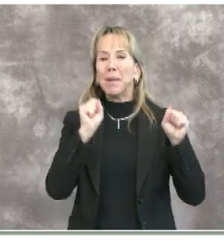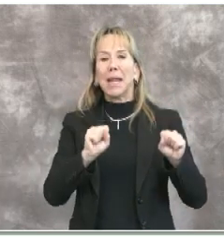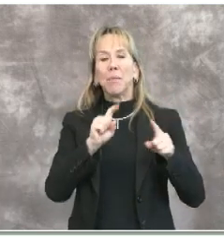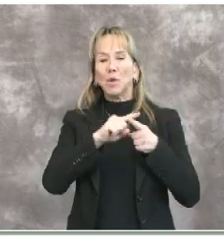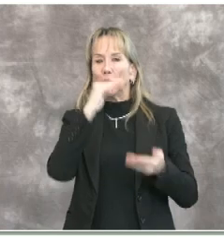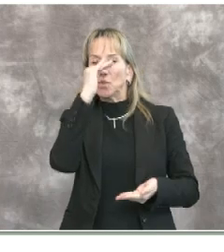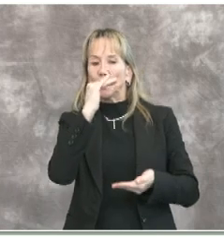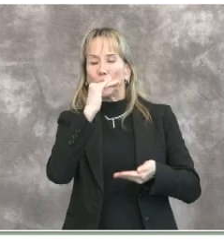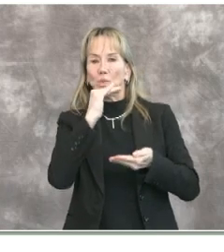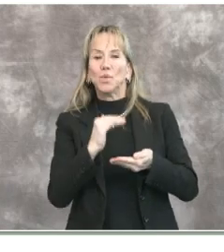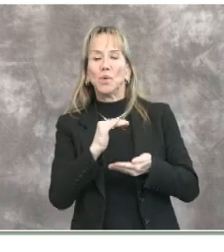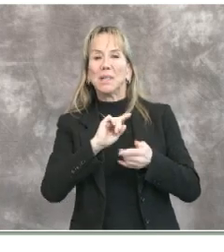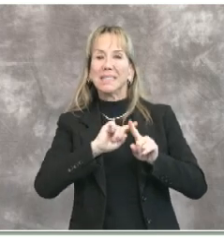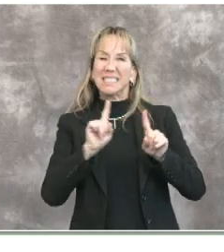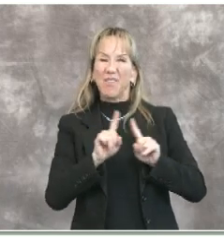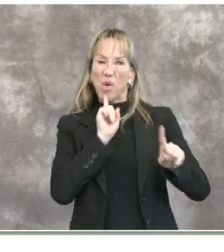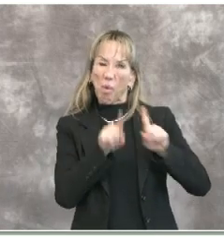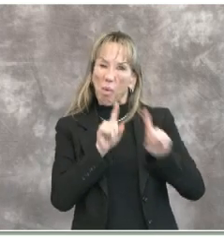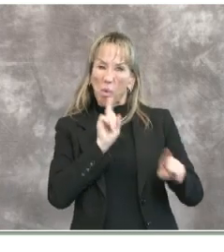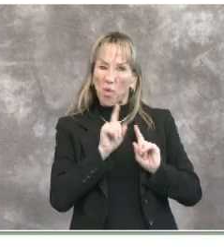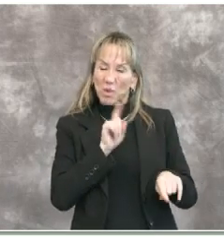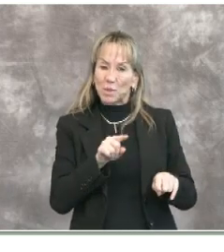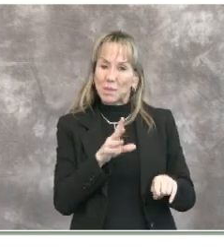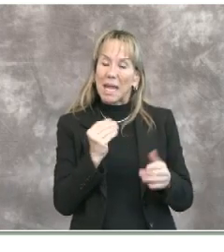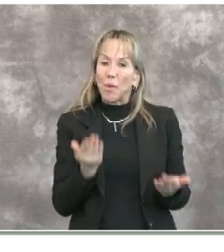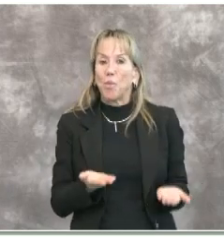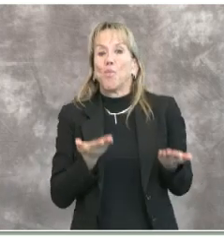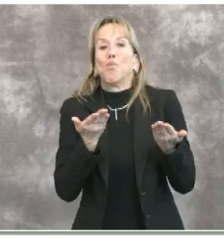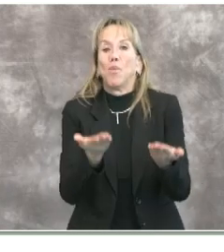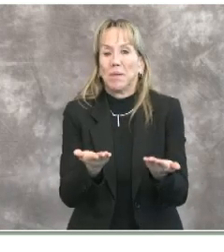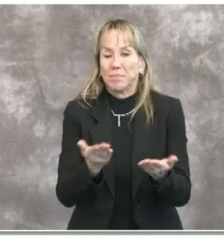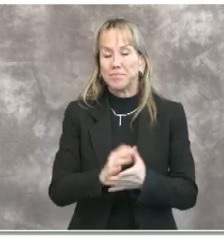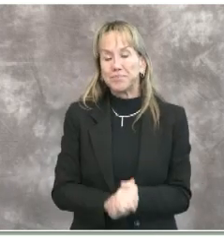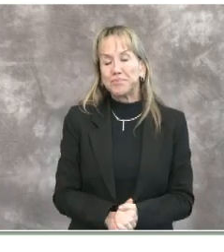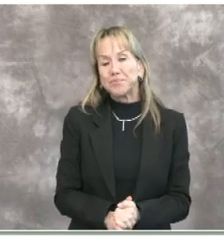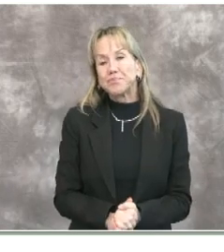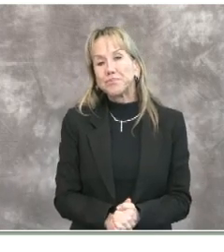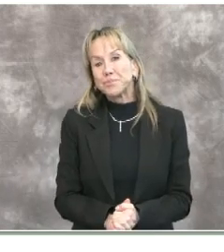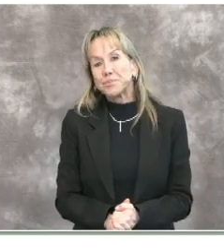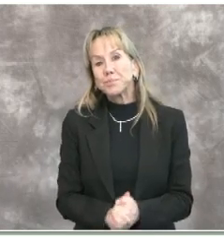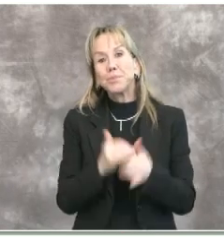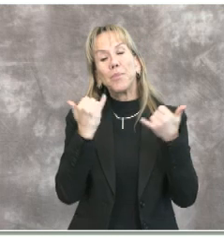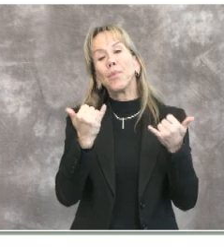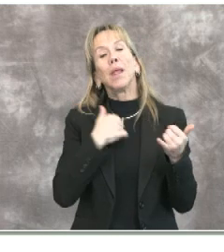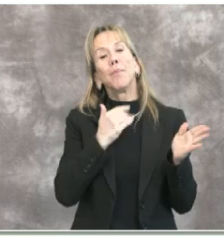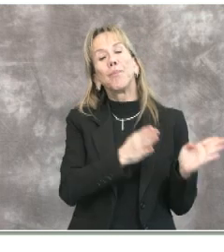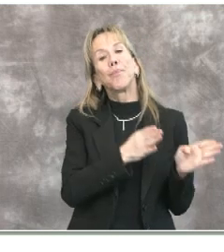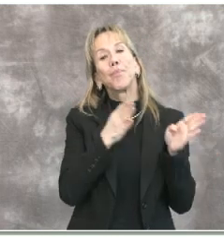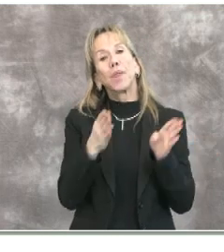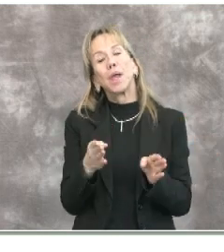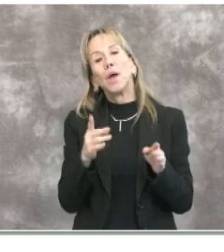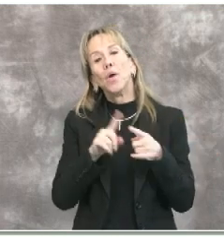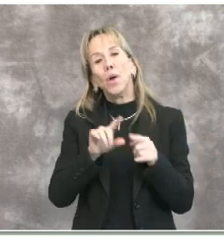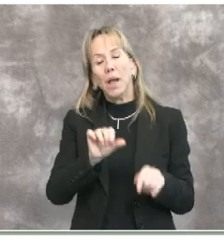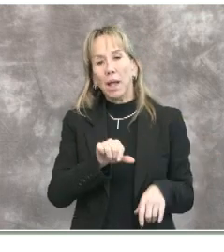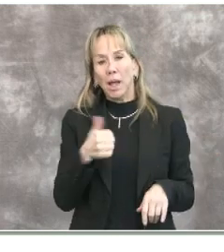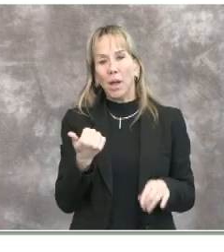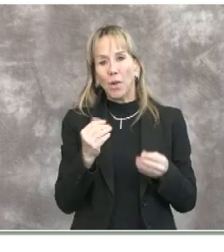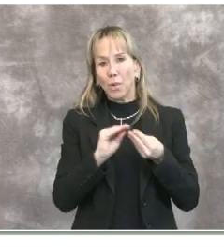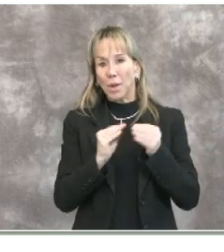down various health officers' orders and recommendations. With that, I'd like to proceed to providing